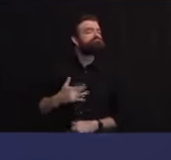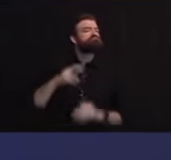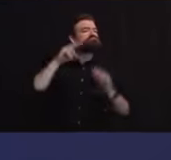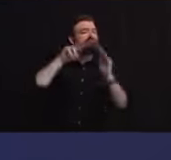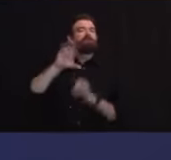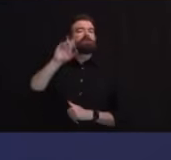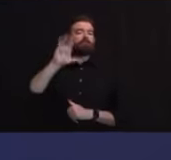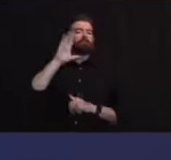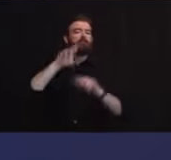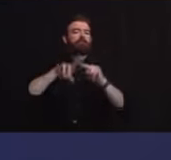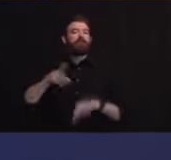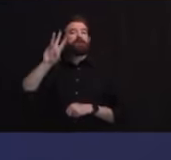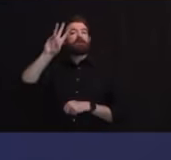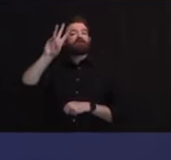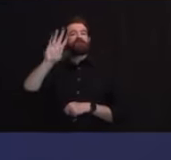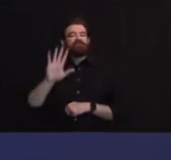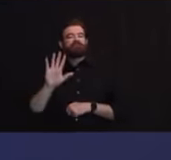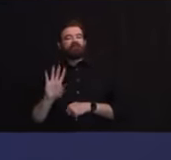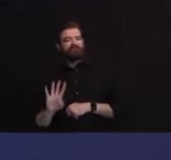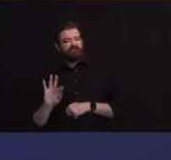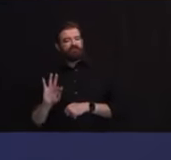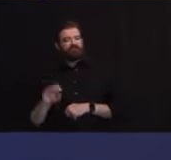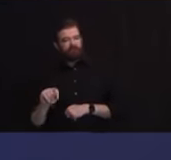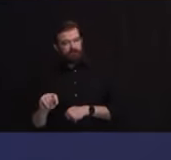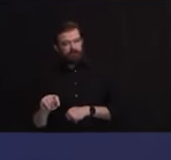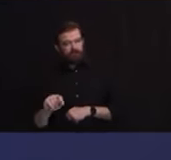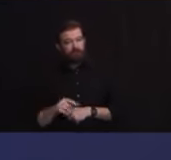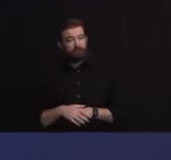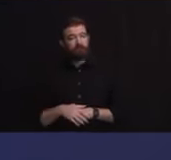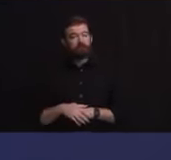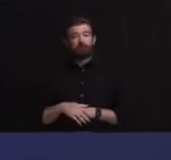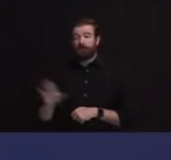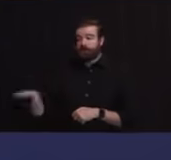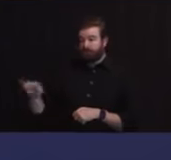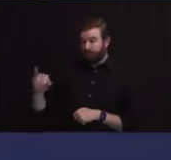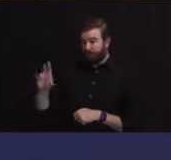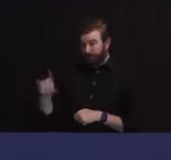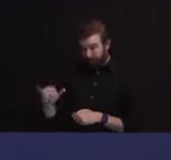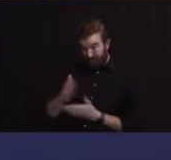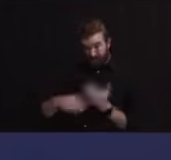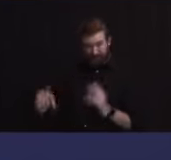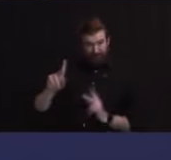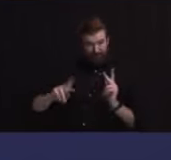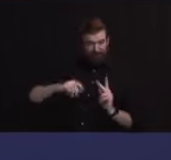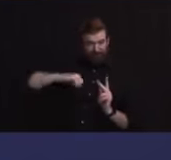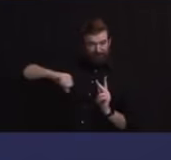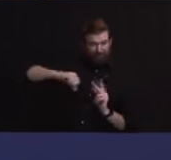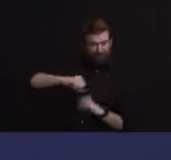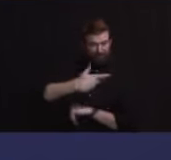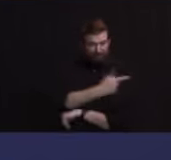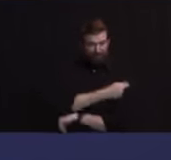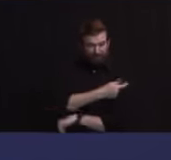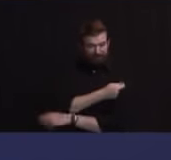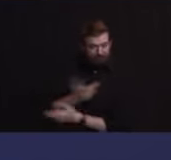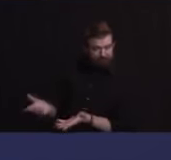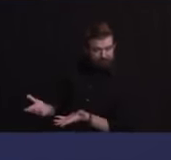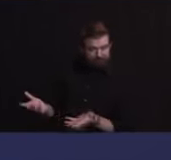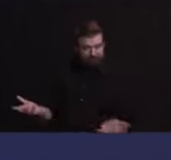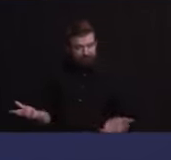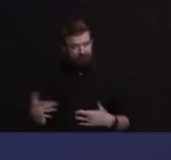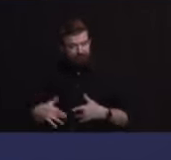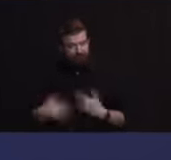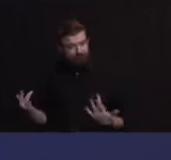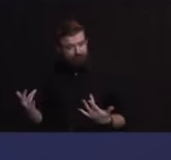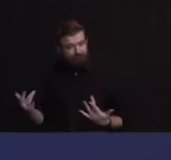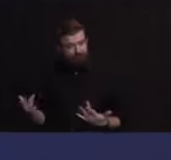on vaccine hesitancy had gone up a little bit because of the J&J challenges, but it was still within the margin of where we needed to get to 70, I think, right?